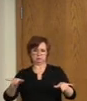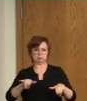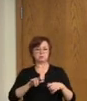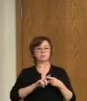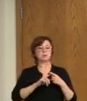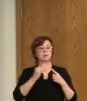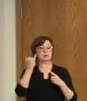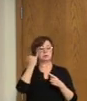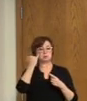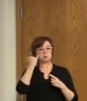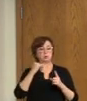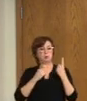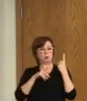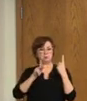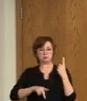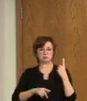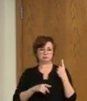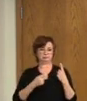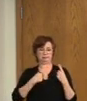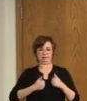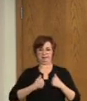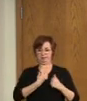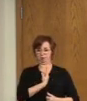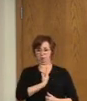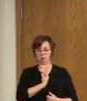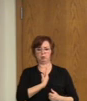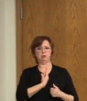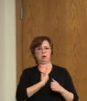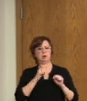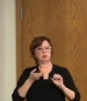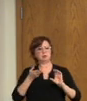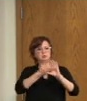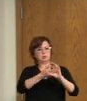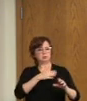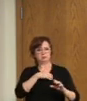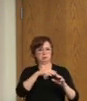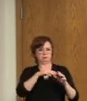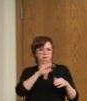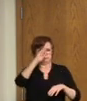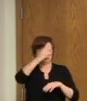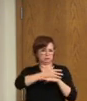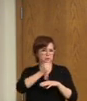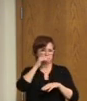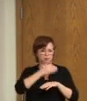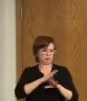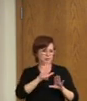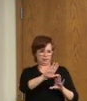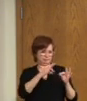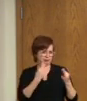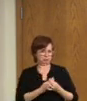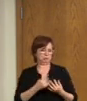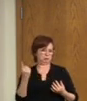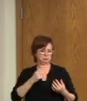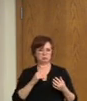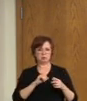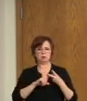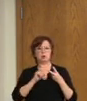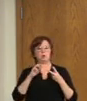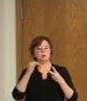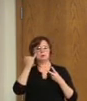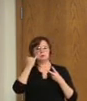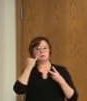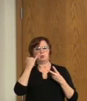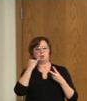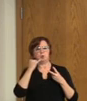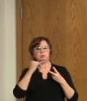can connect to one household. Similarly, if there's co-parenting arrangements, they remain. If there's caregiving arrangements for children or